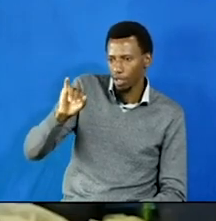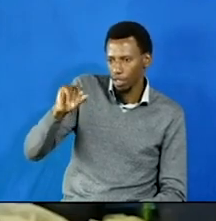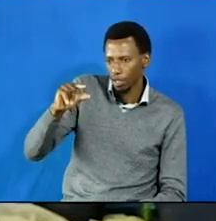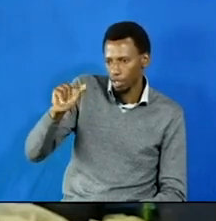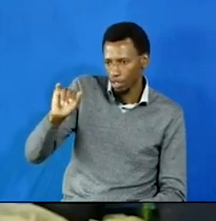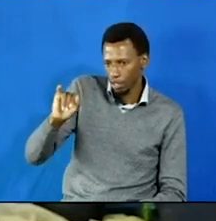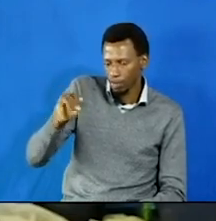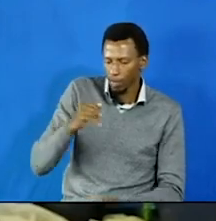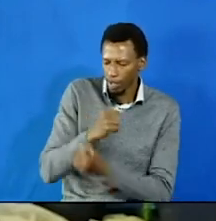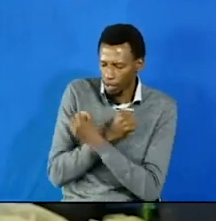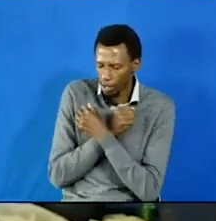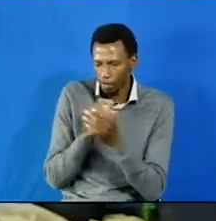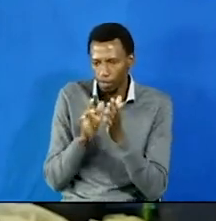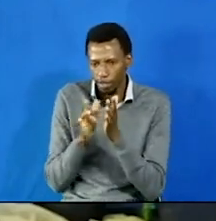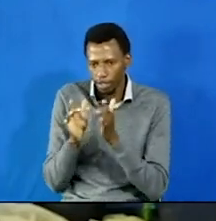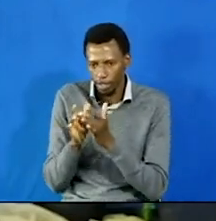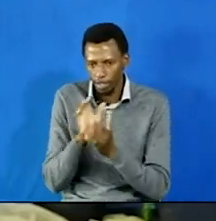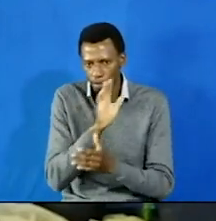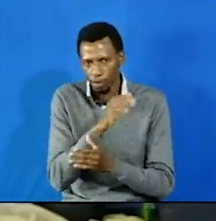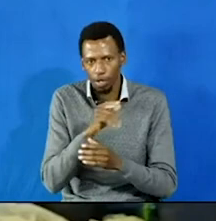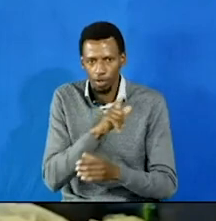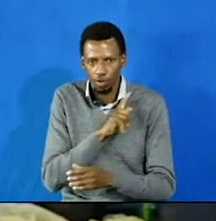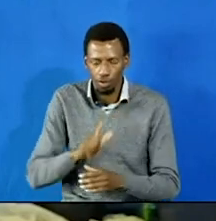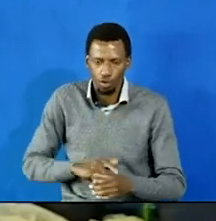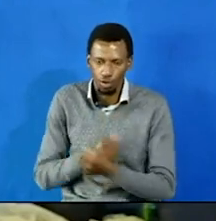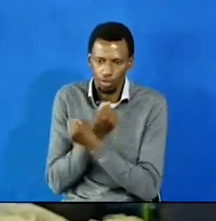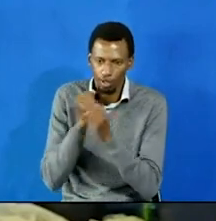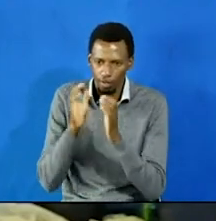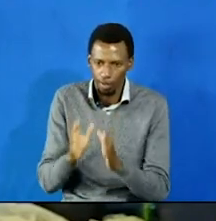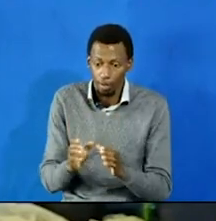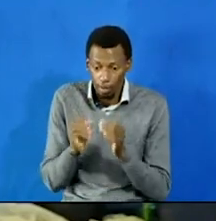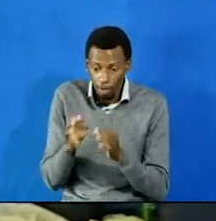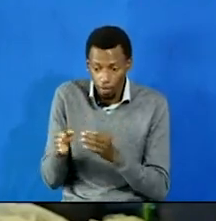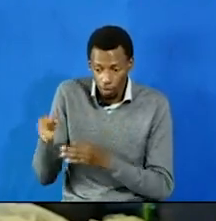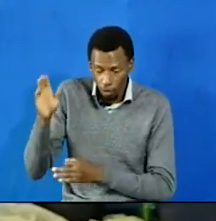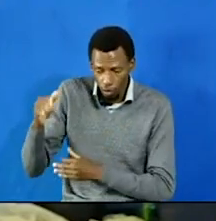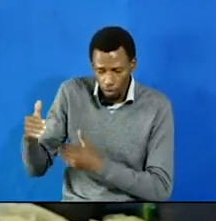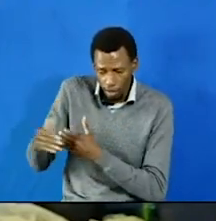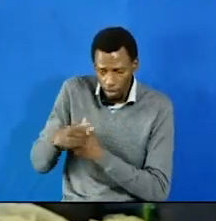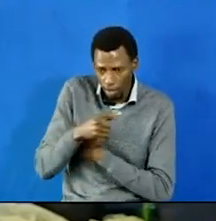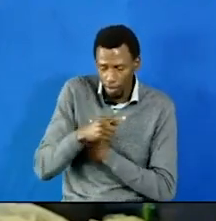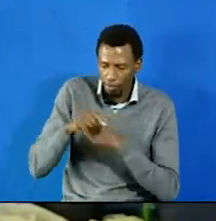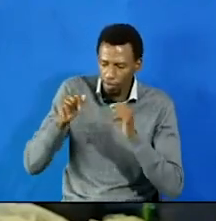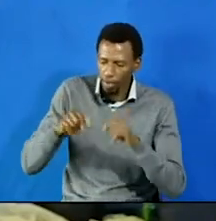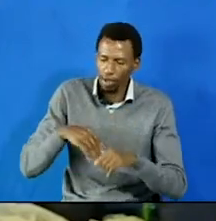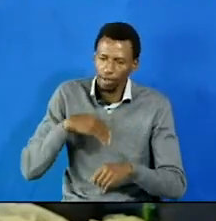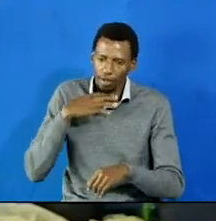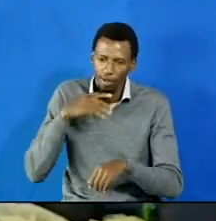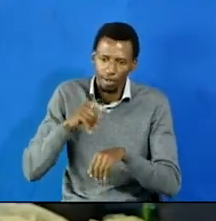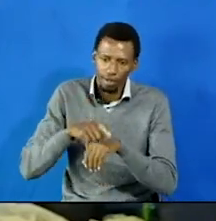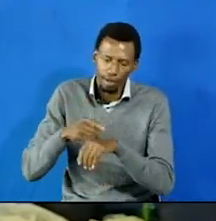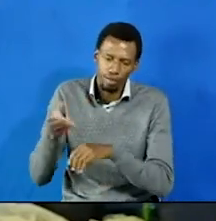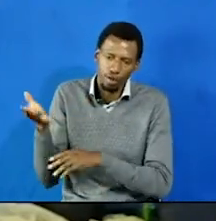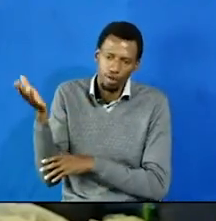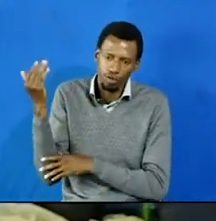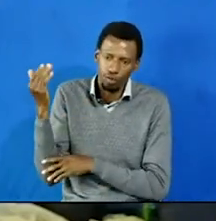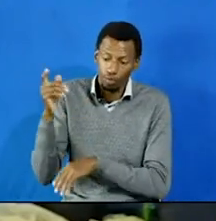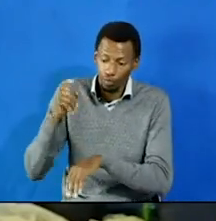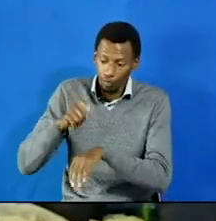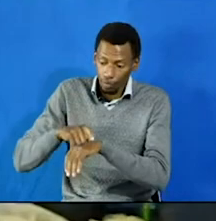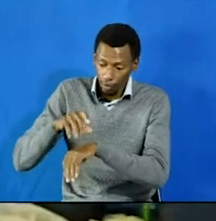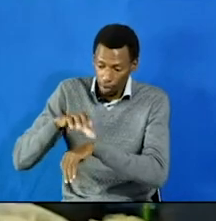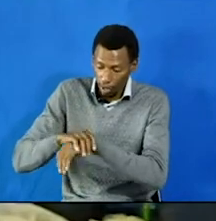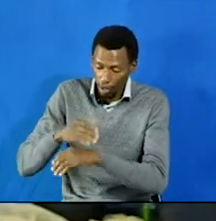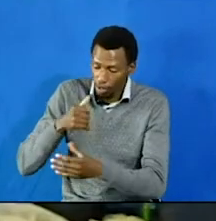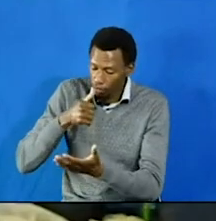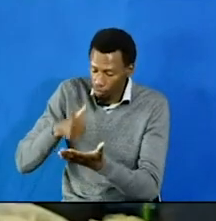him who has been on my side, I could have died long, long time ago. When I got this invitation to come,